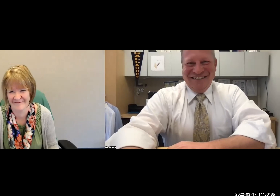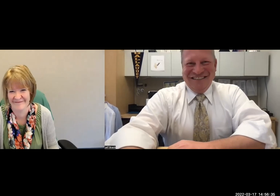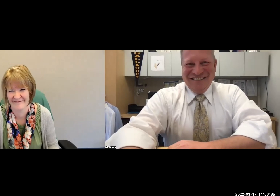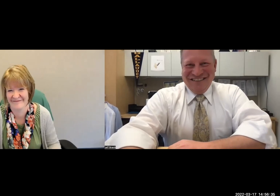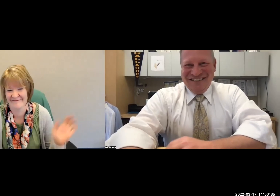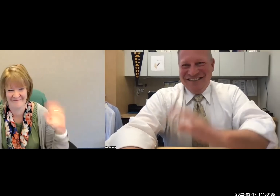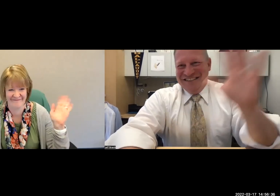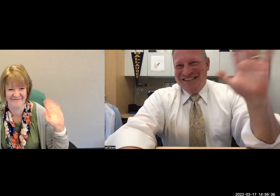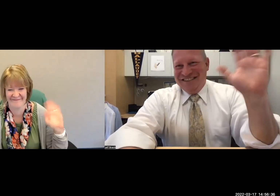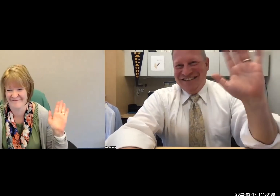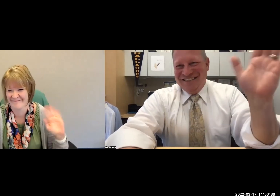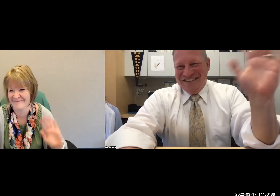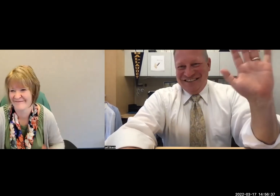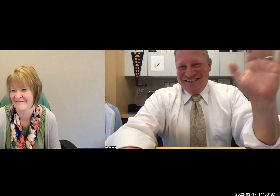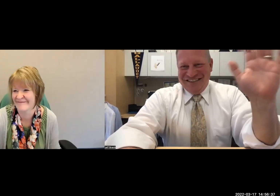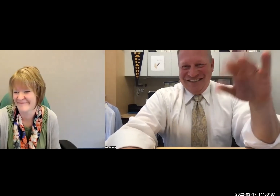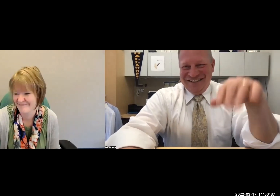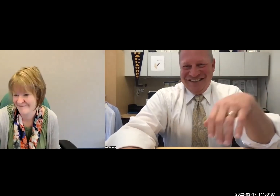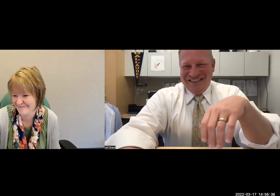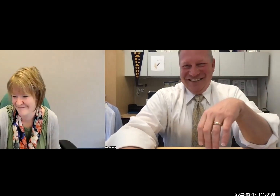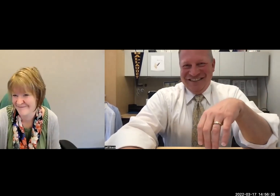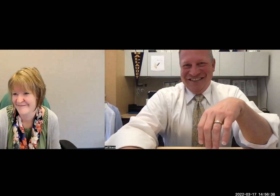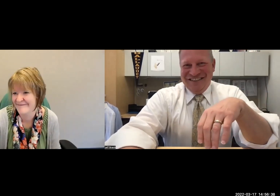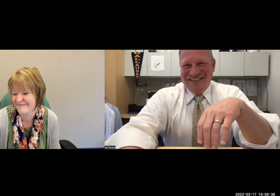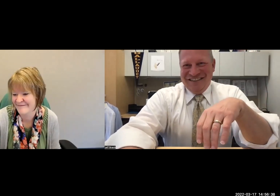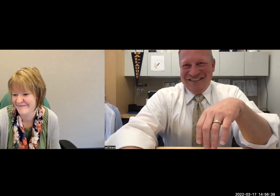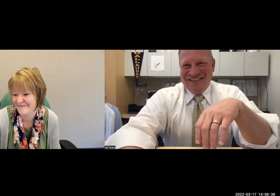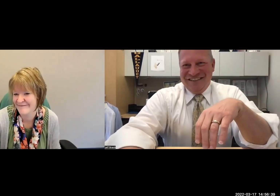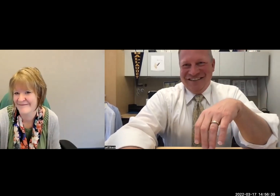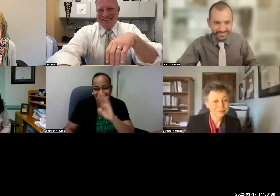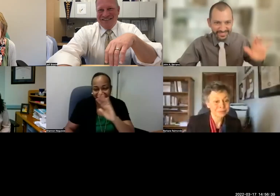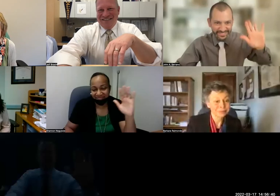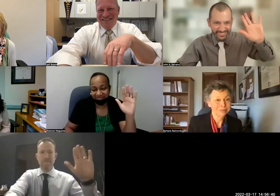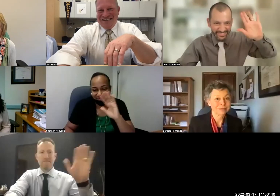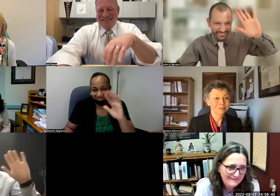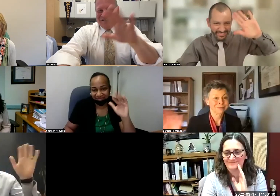thank you. John saying, see you all in Salt Lake. Bye-bye.